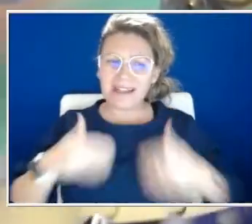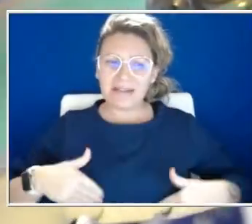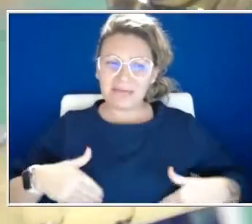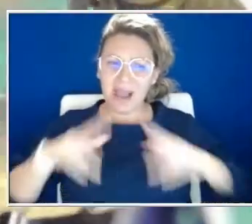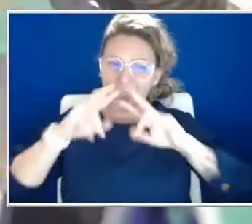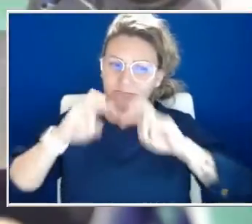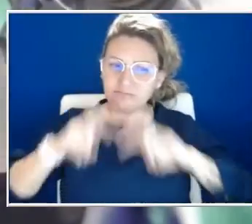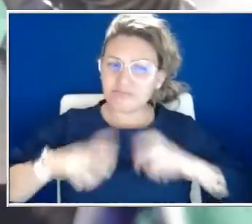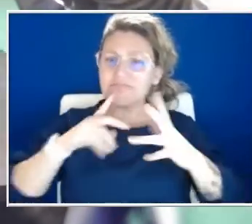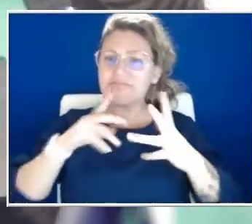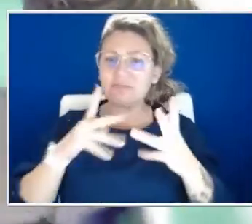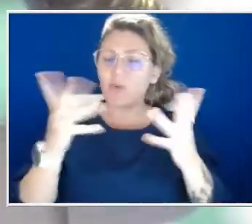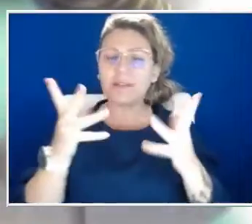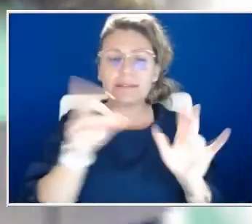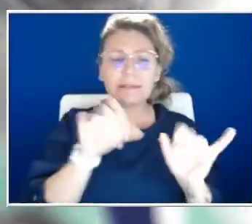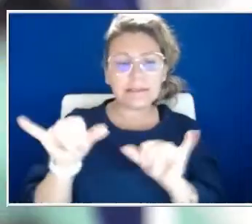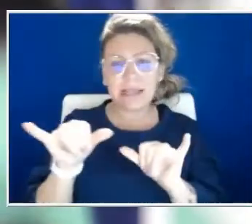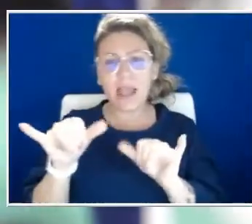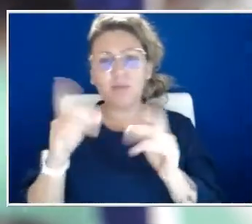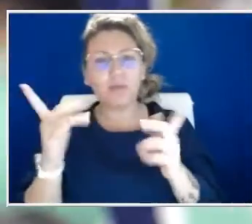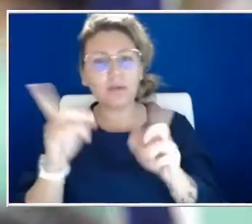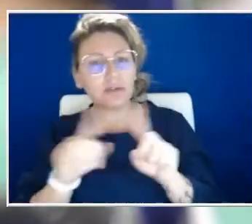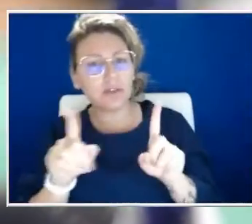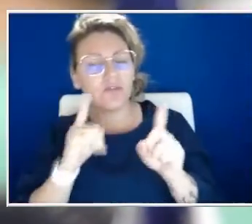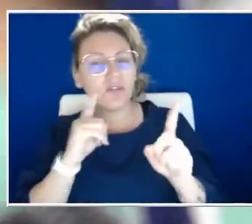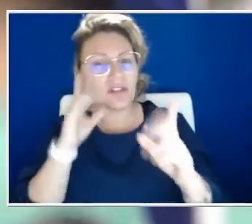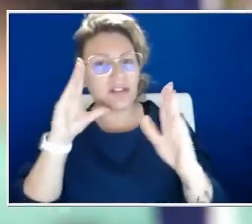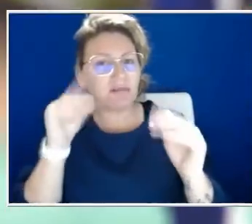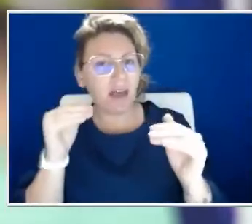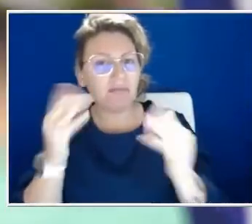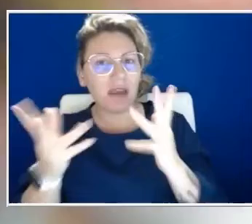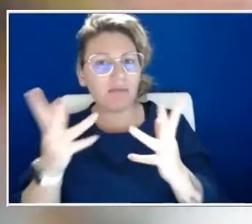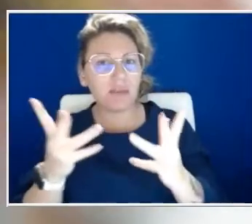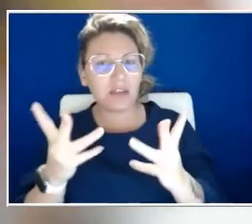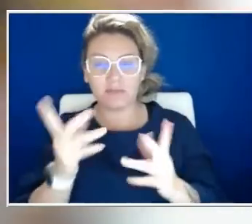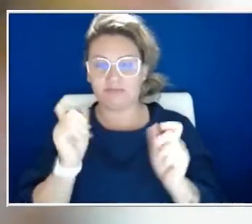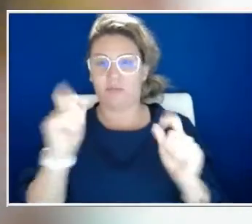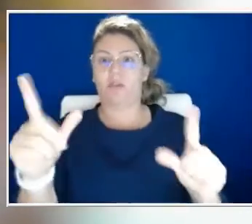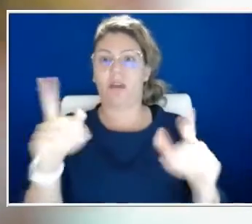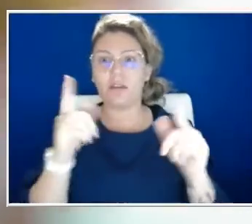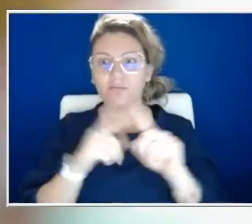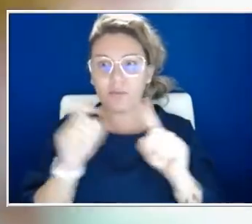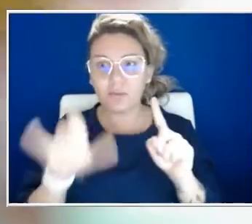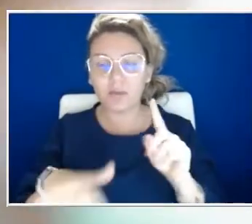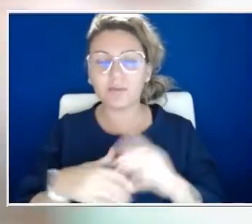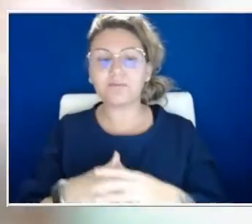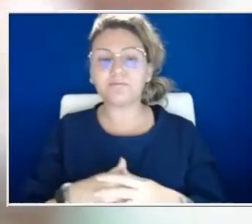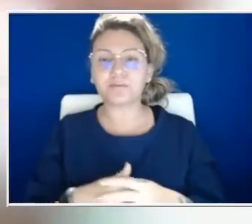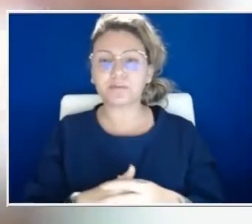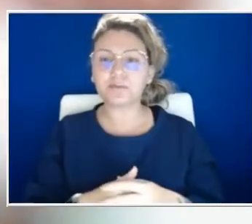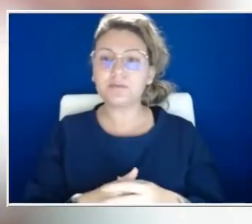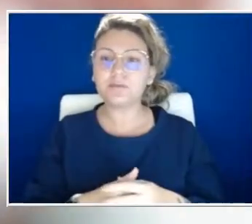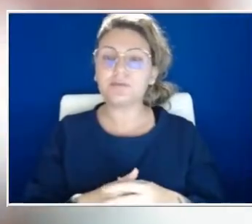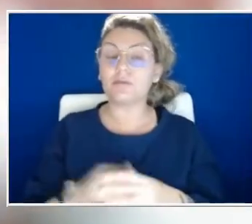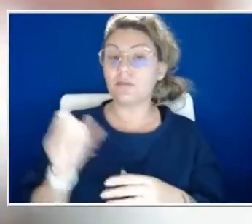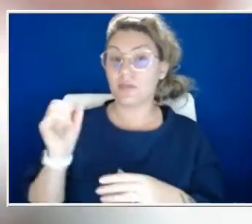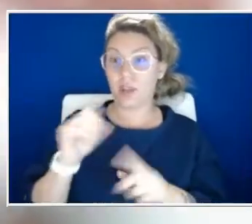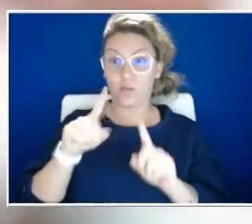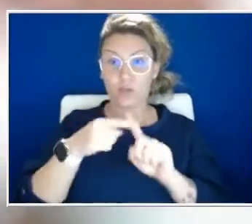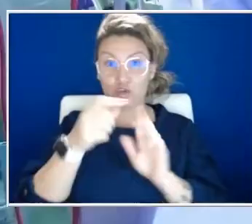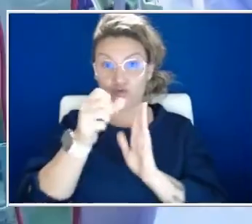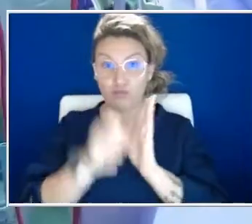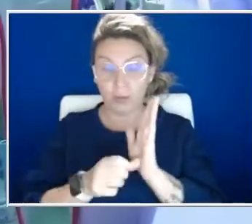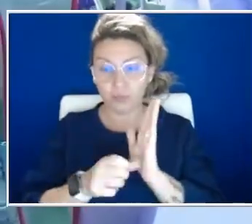different? What did you expect that maybe you were surprised by? Yeah, so certainly when you're operating